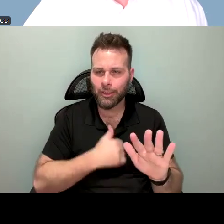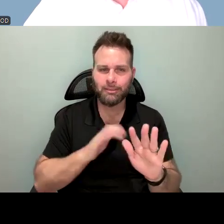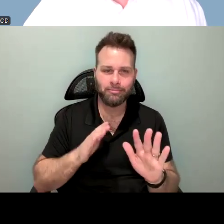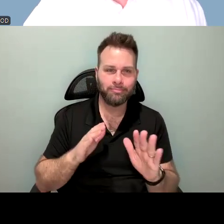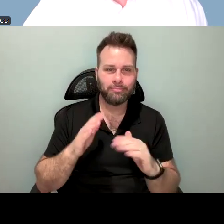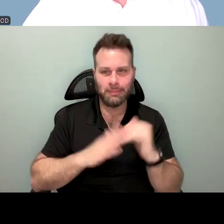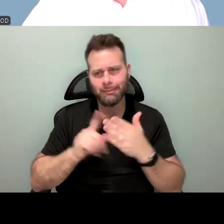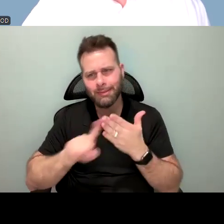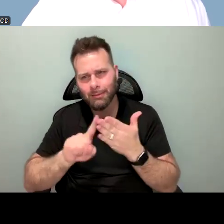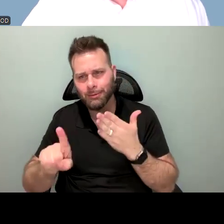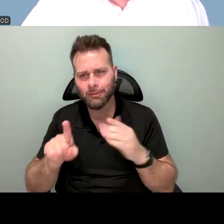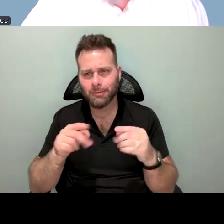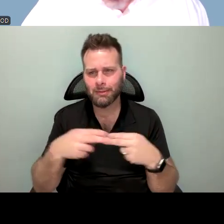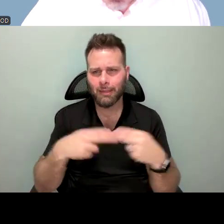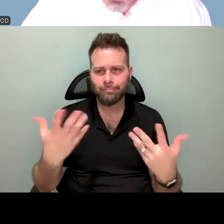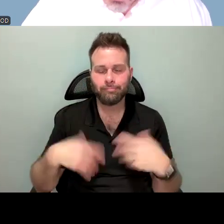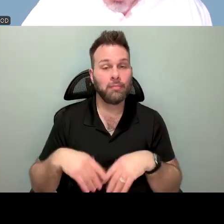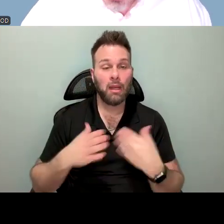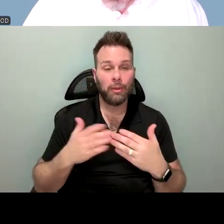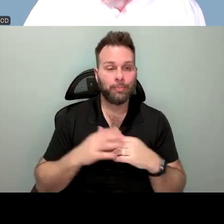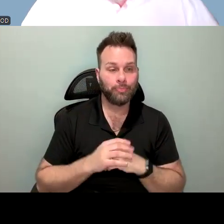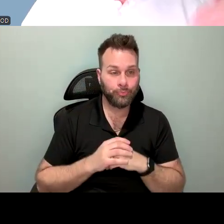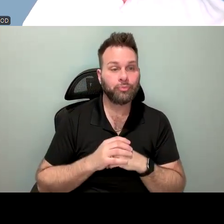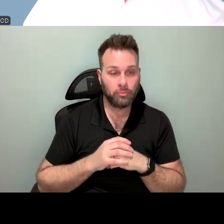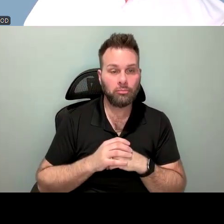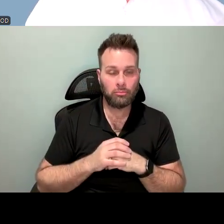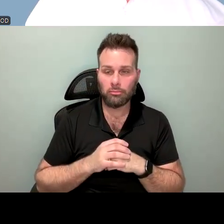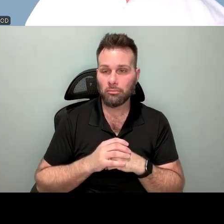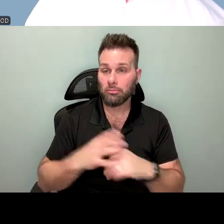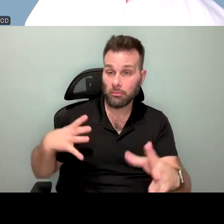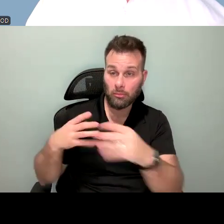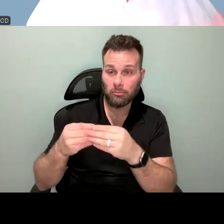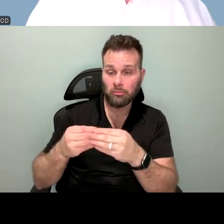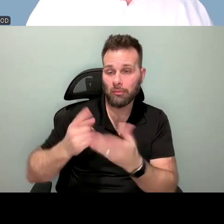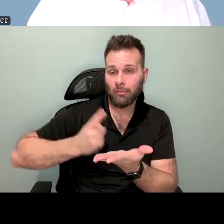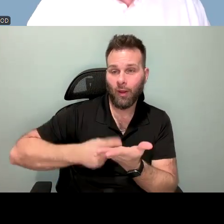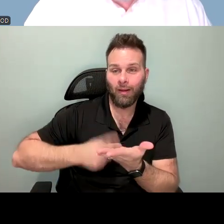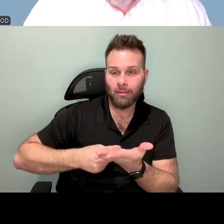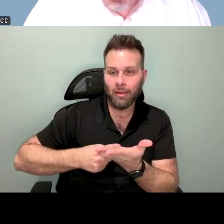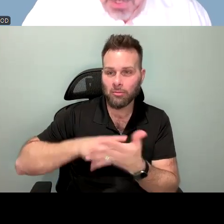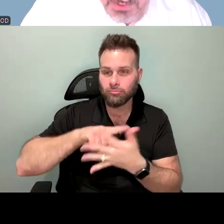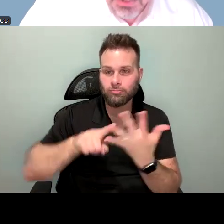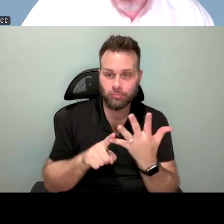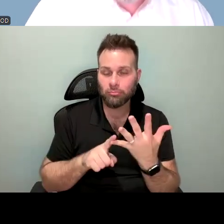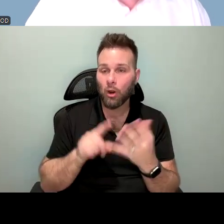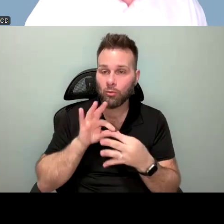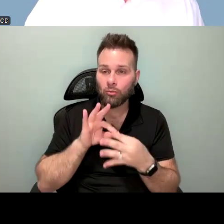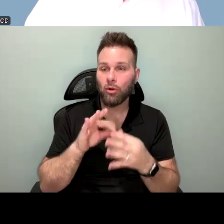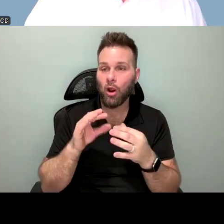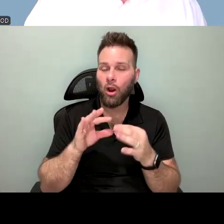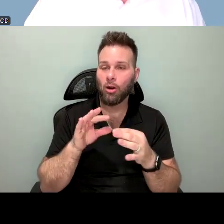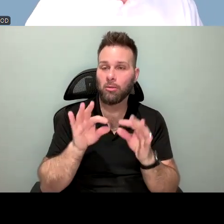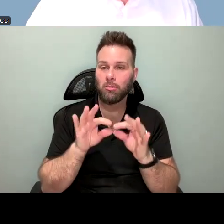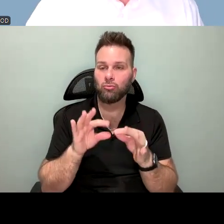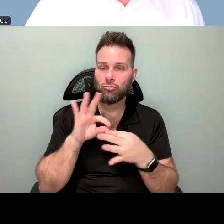inspector slide. But all of these things that we're talking about are relevant to civil rights laws for CODs